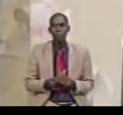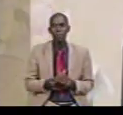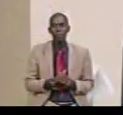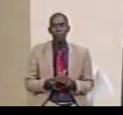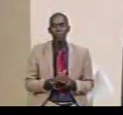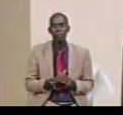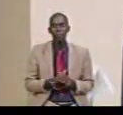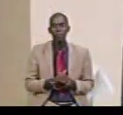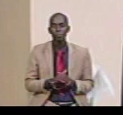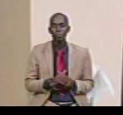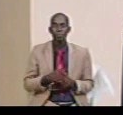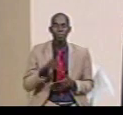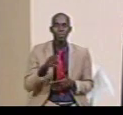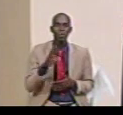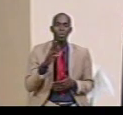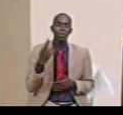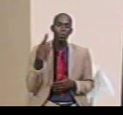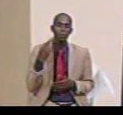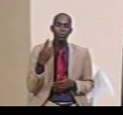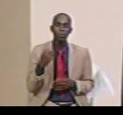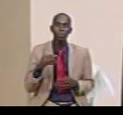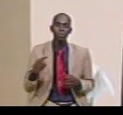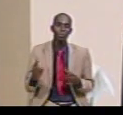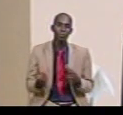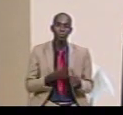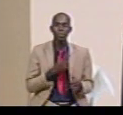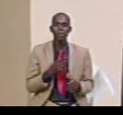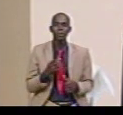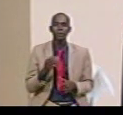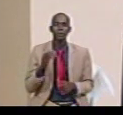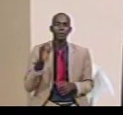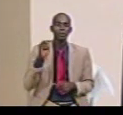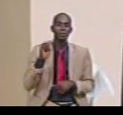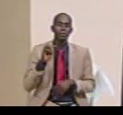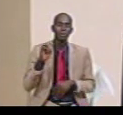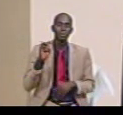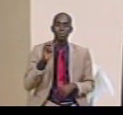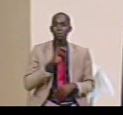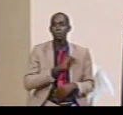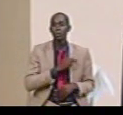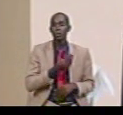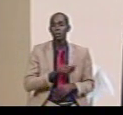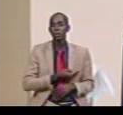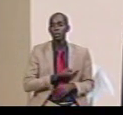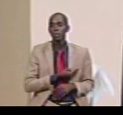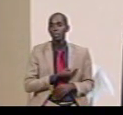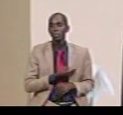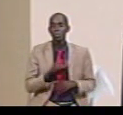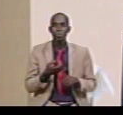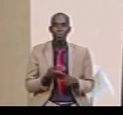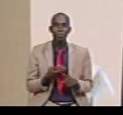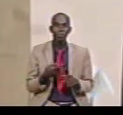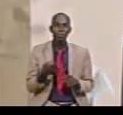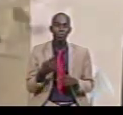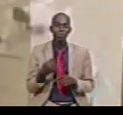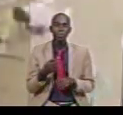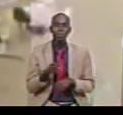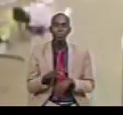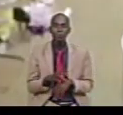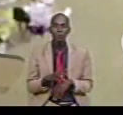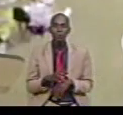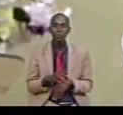you were the very first missionary from this church, laboring tirelessly